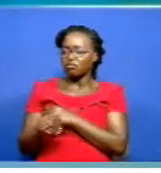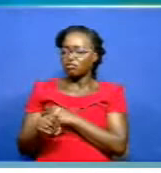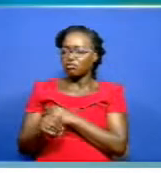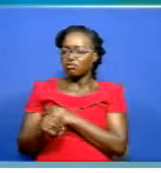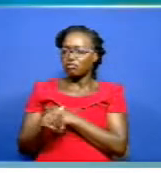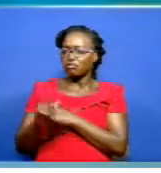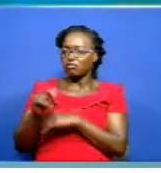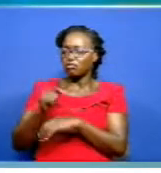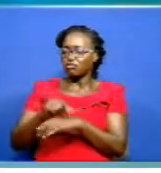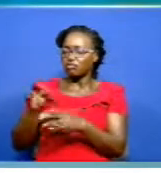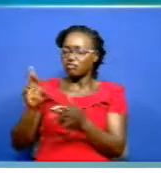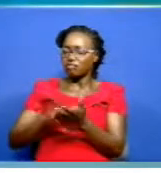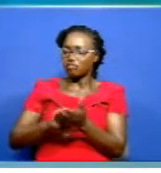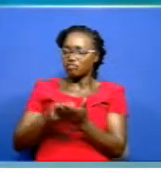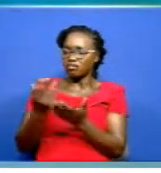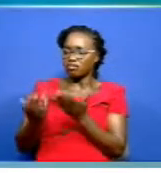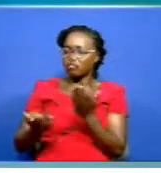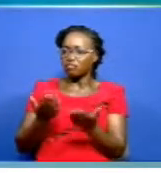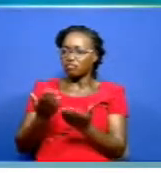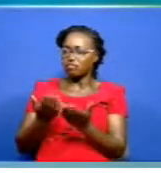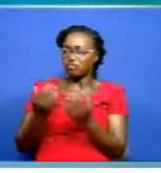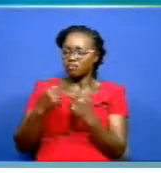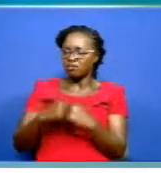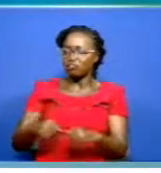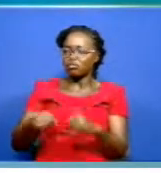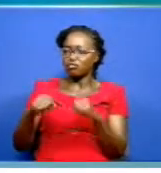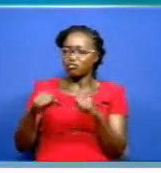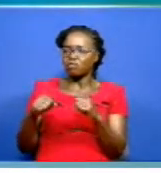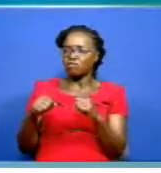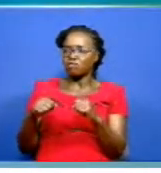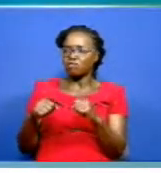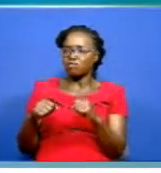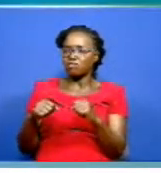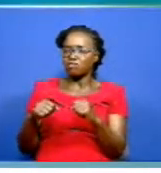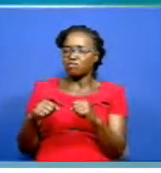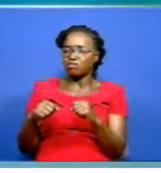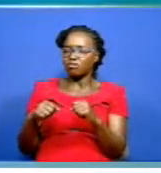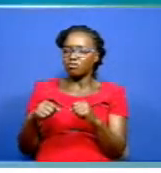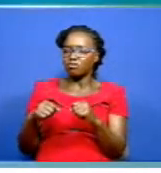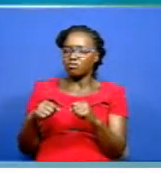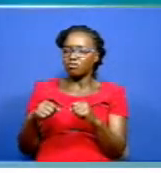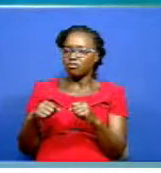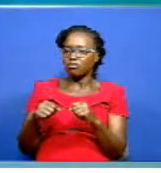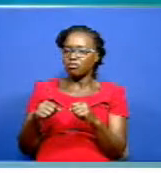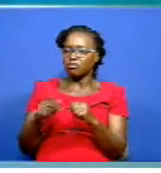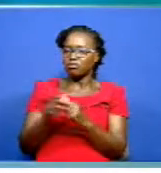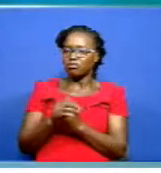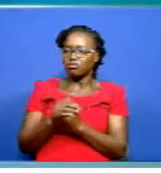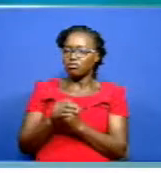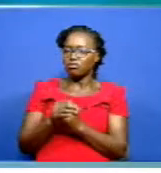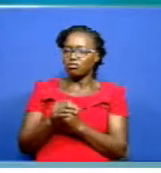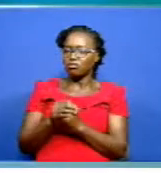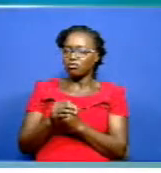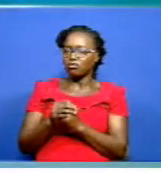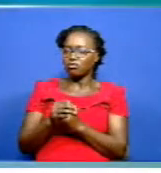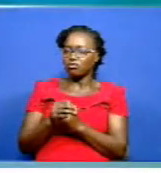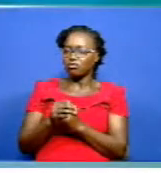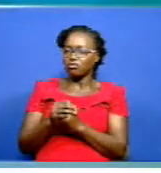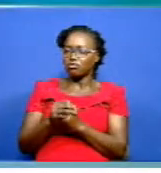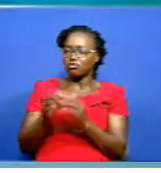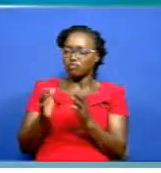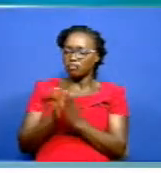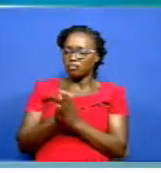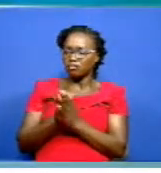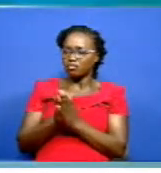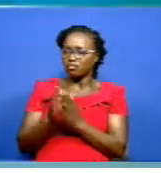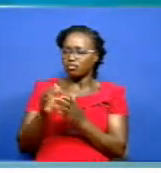it's registered, maybe then we could be able to, maybe bring it through the COVAX system or through the